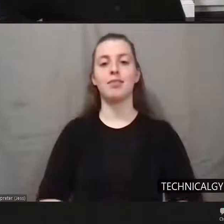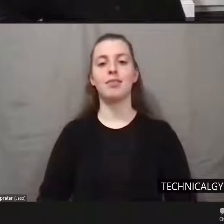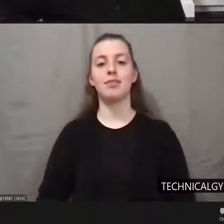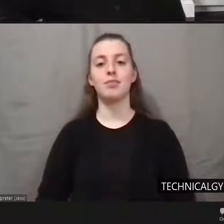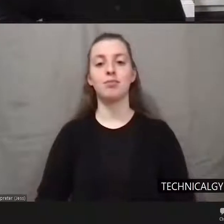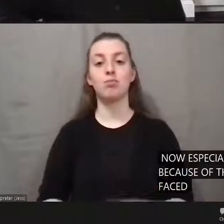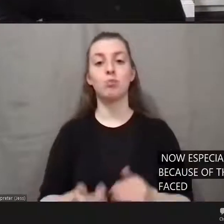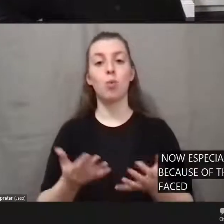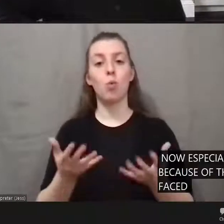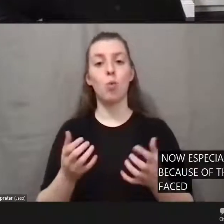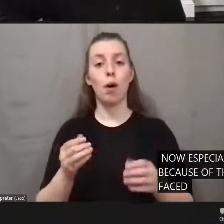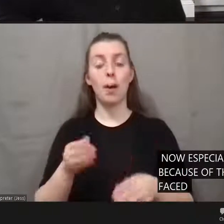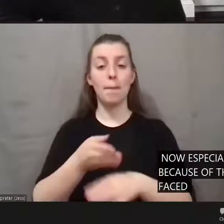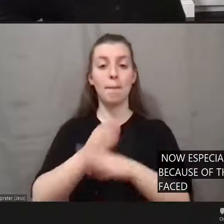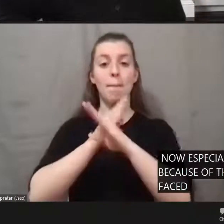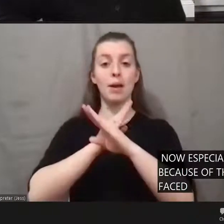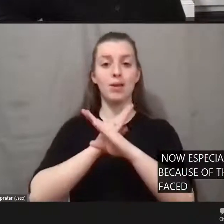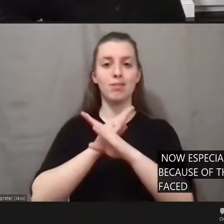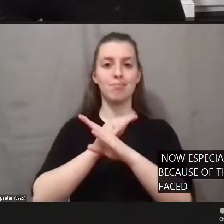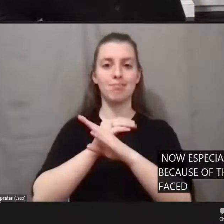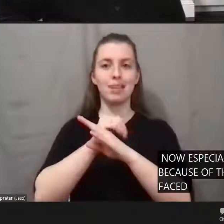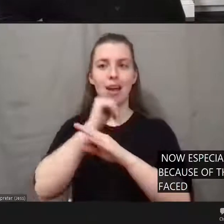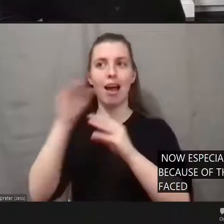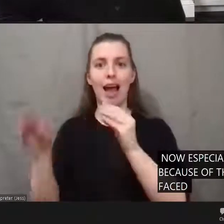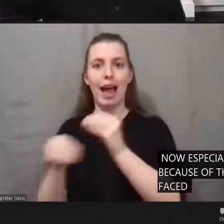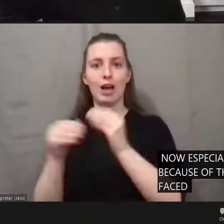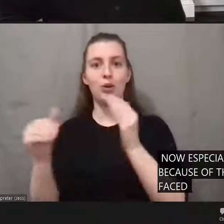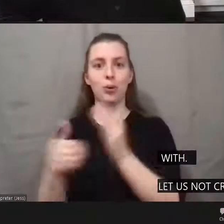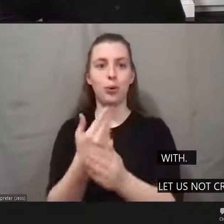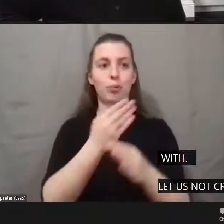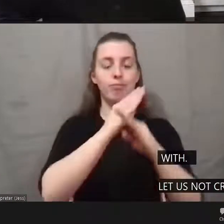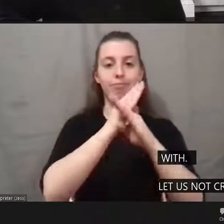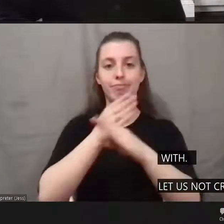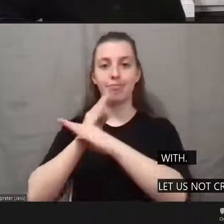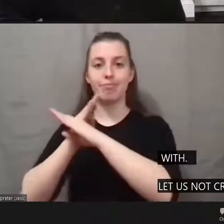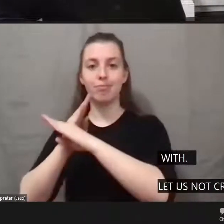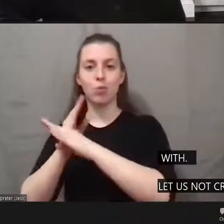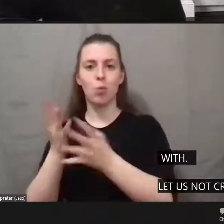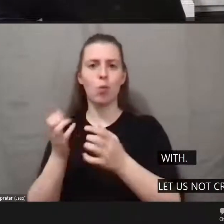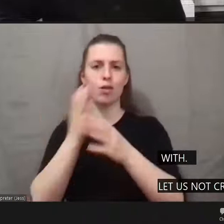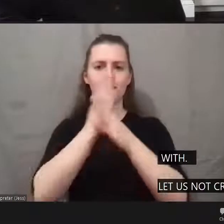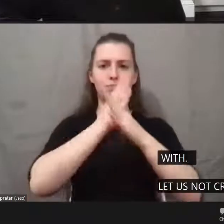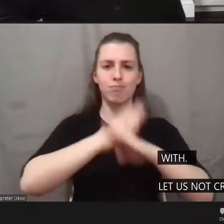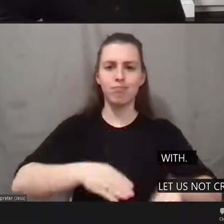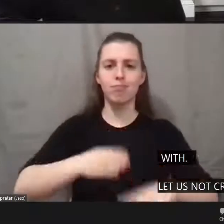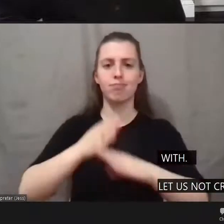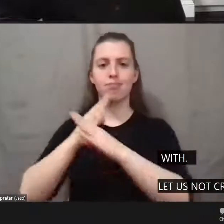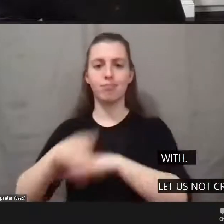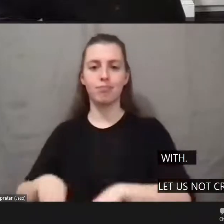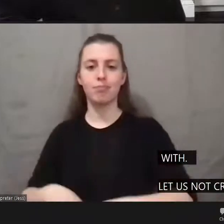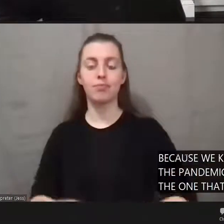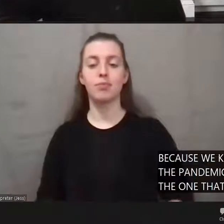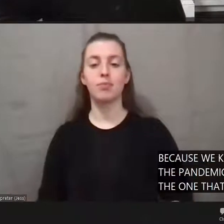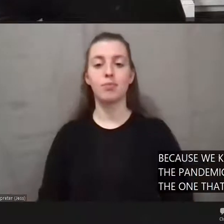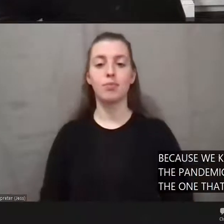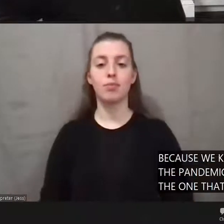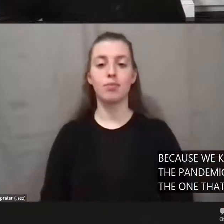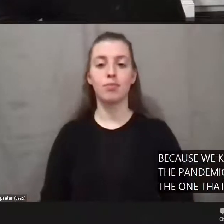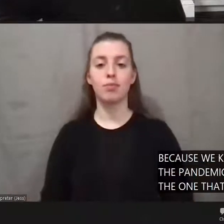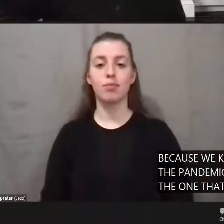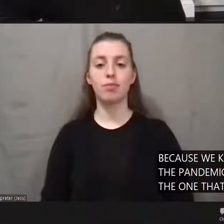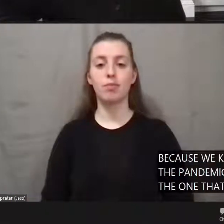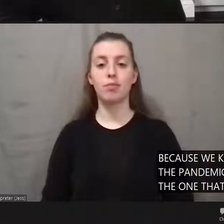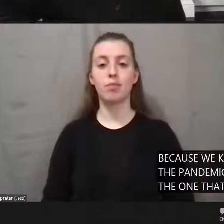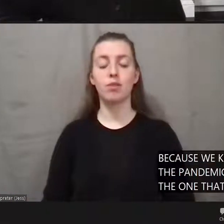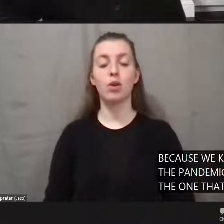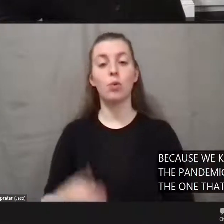barriers, because we know that during the pandemic, people with disabilities were the ones who faced the most barriers. All the barriers that they had, they